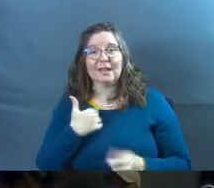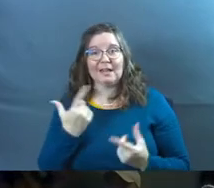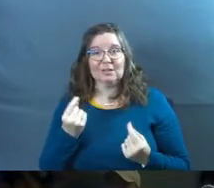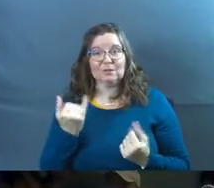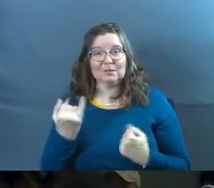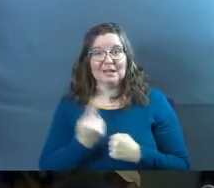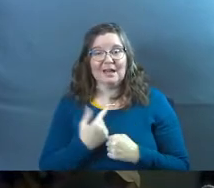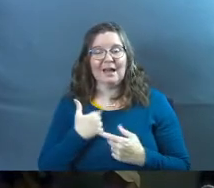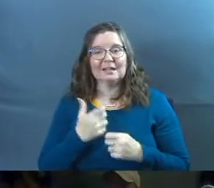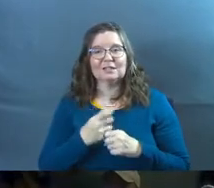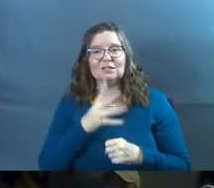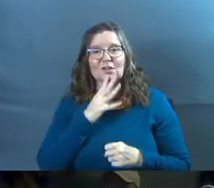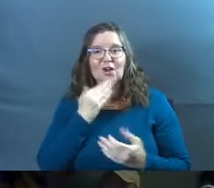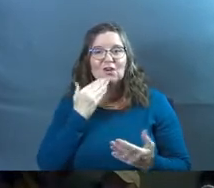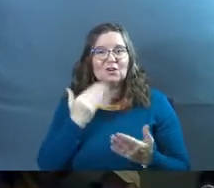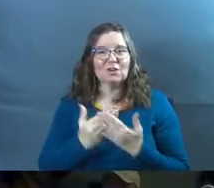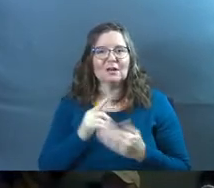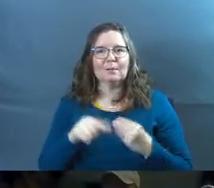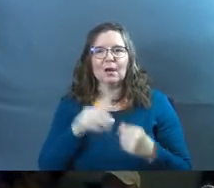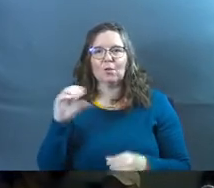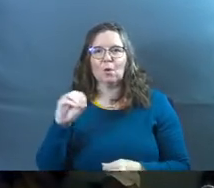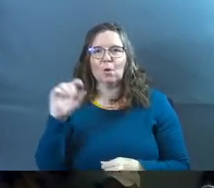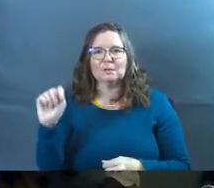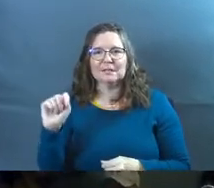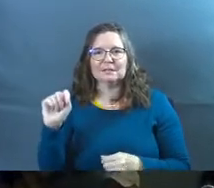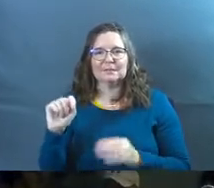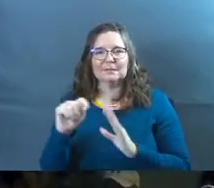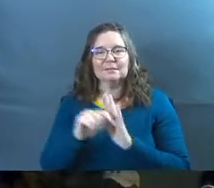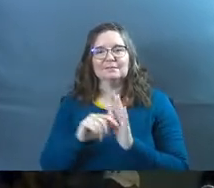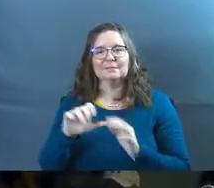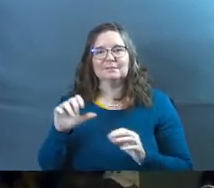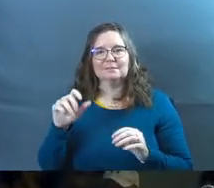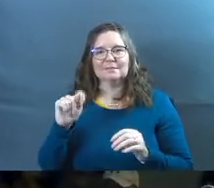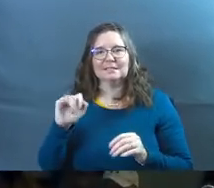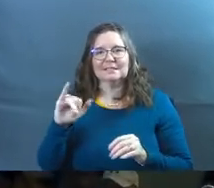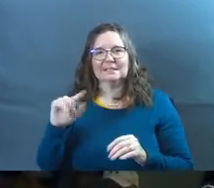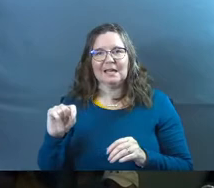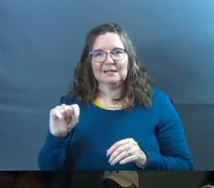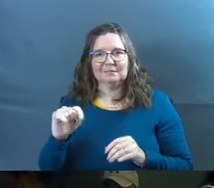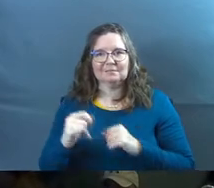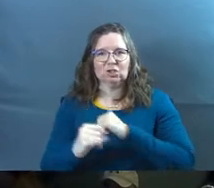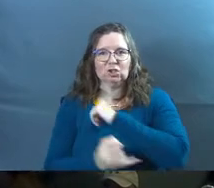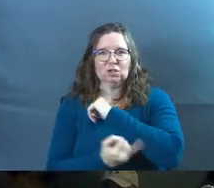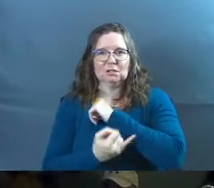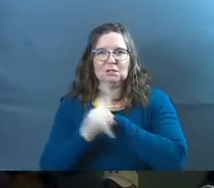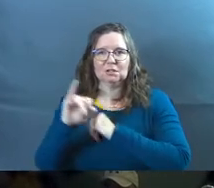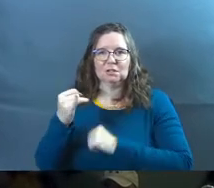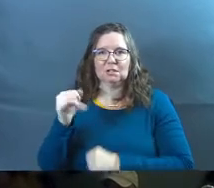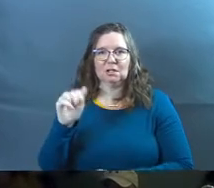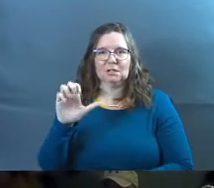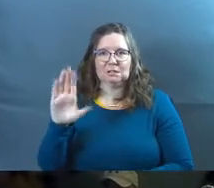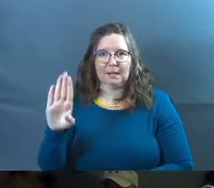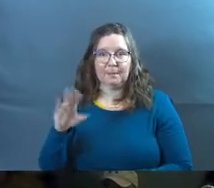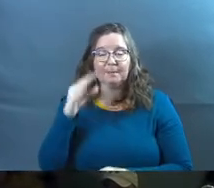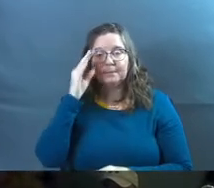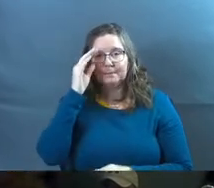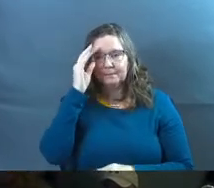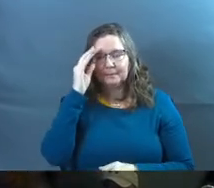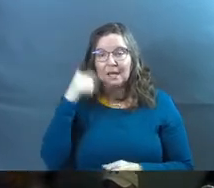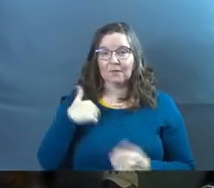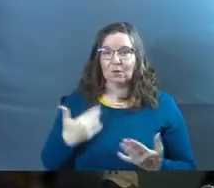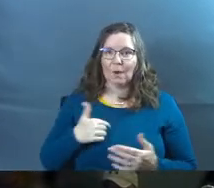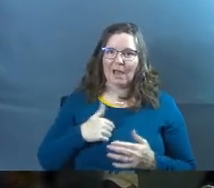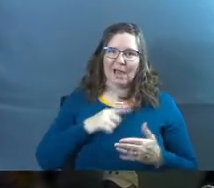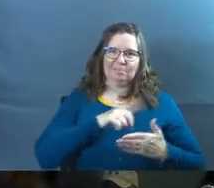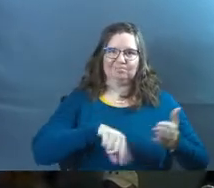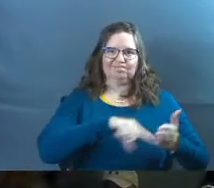do today is I get to talk good about the Old Testament saint Jacob. And if you were here at all for the series in Joseph, I bashed